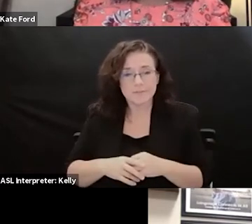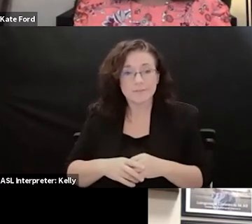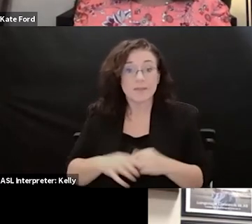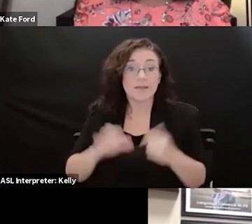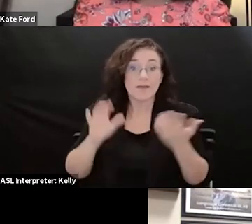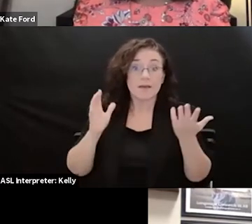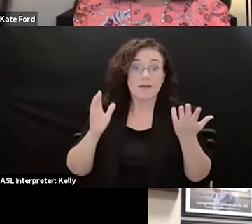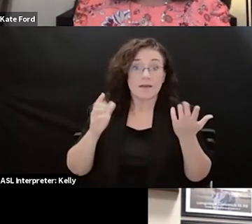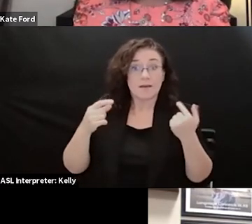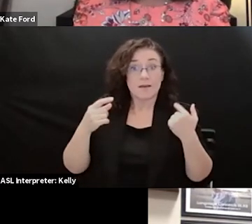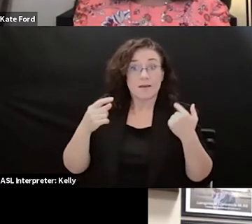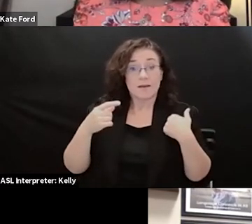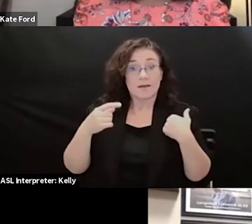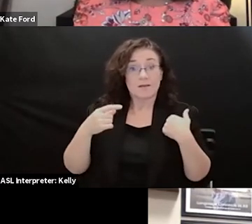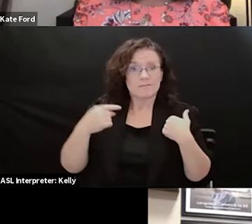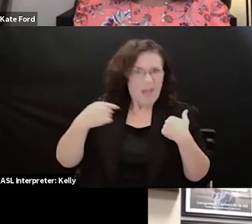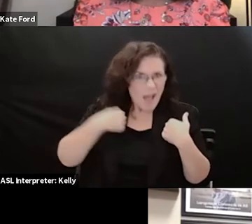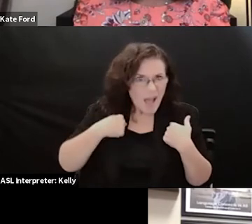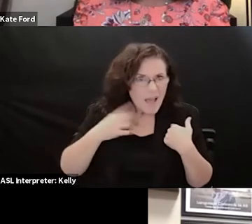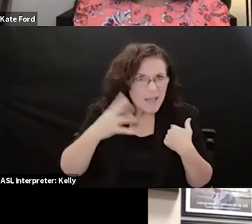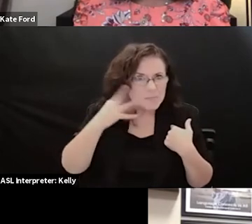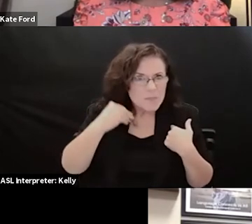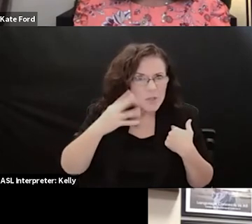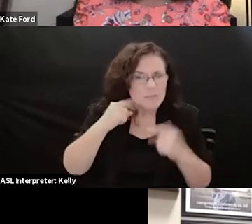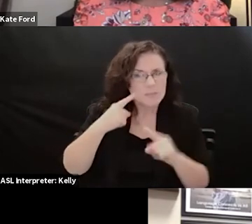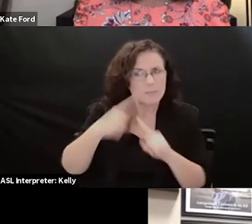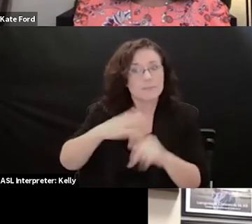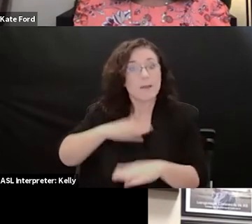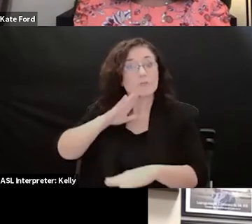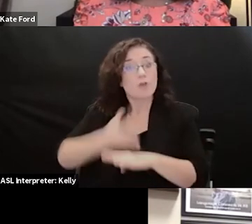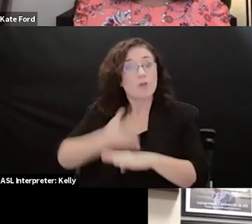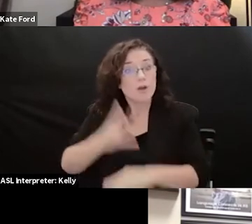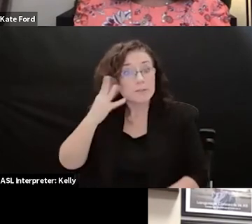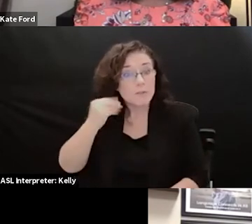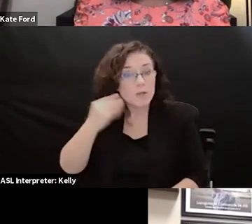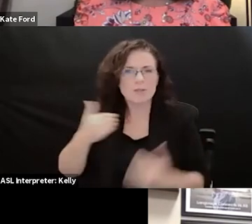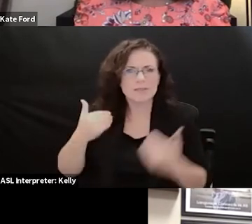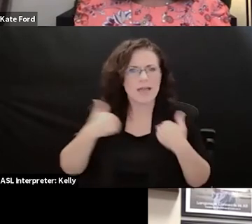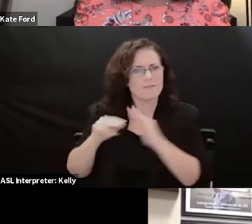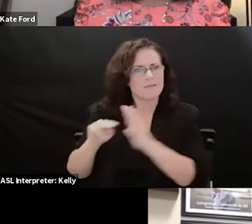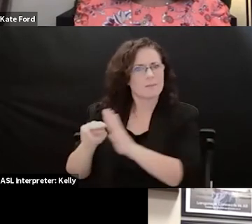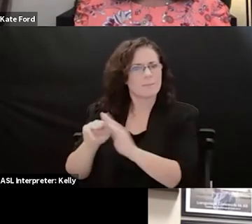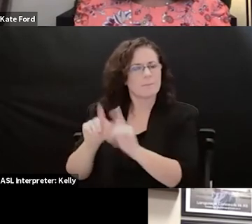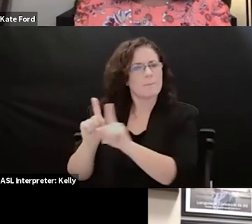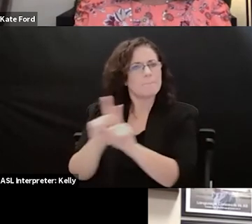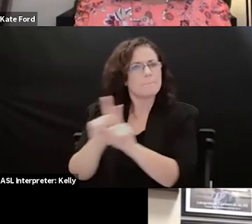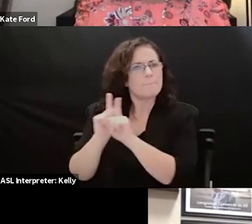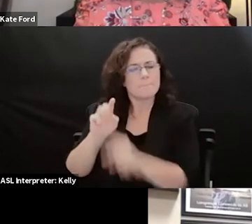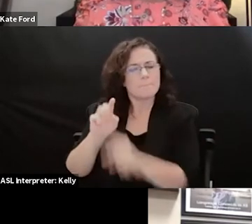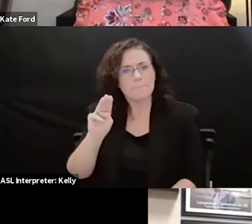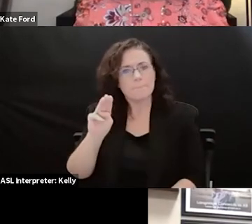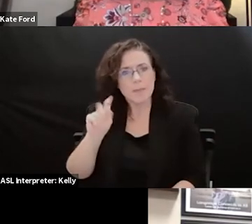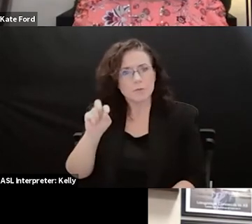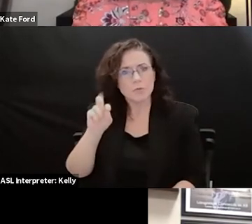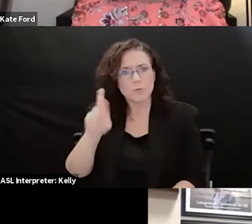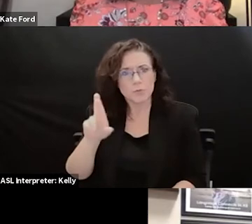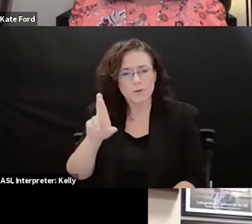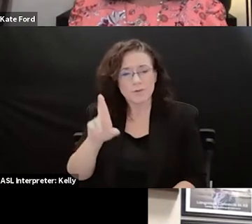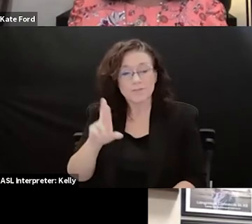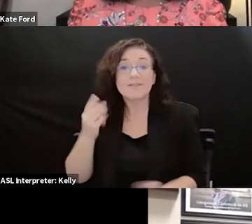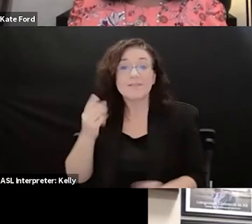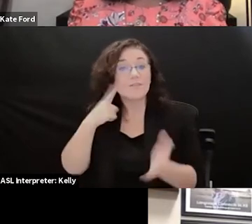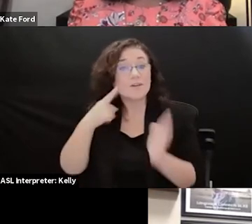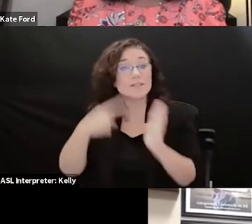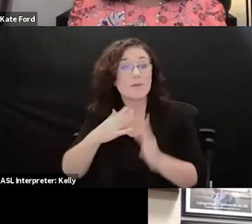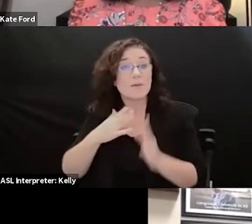have mentors that they look to i know that at dos pueblos high school for example mr cruz was one of the teachers that my